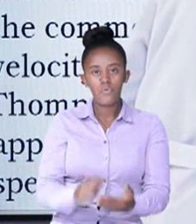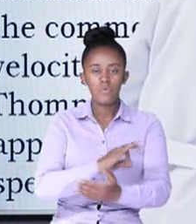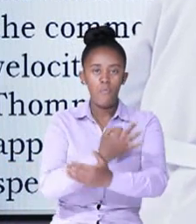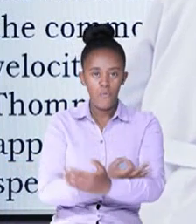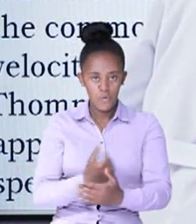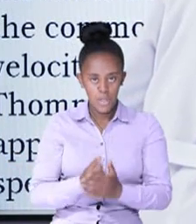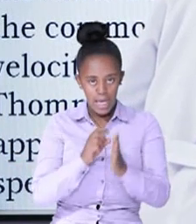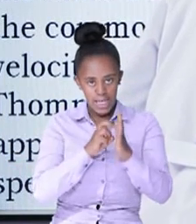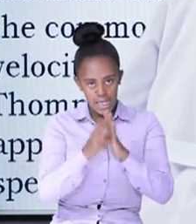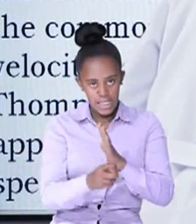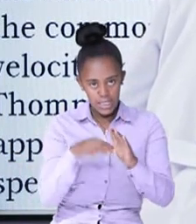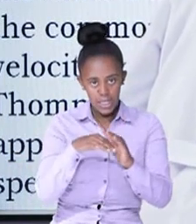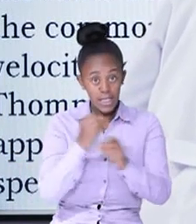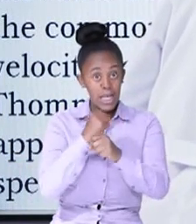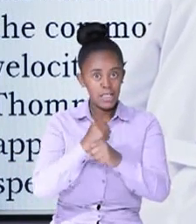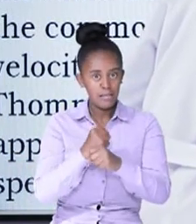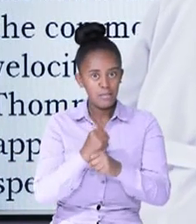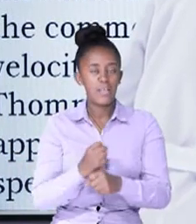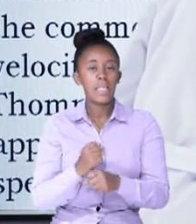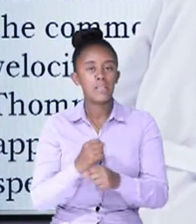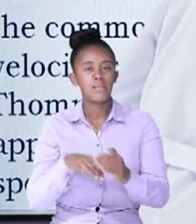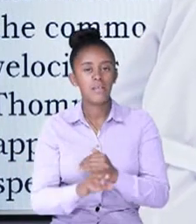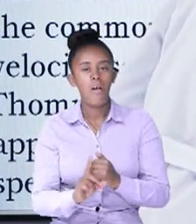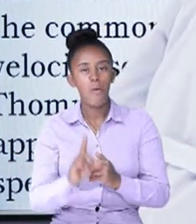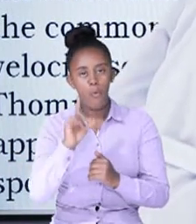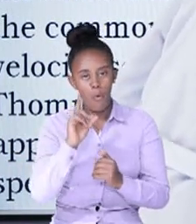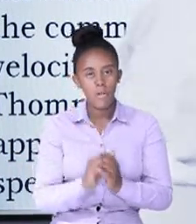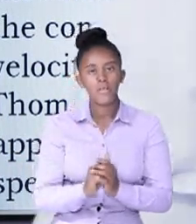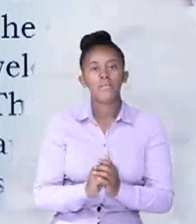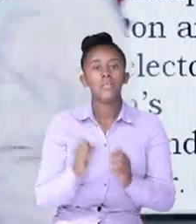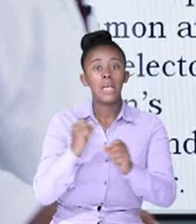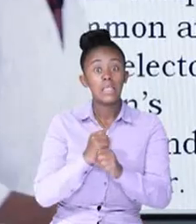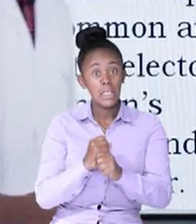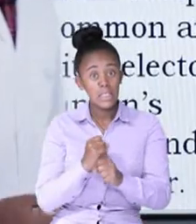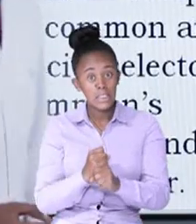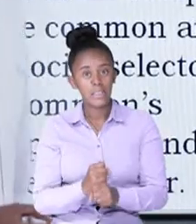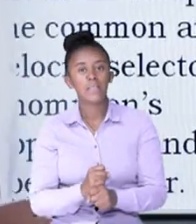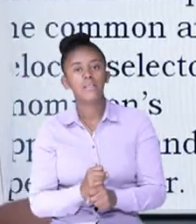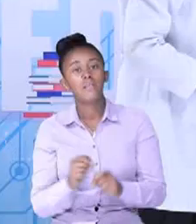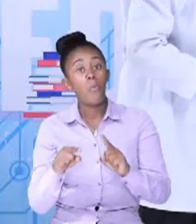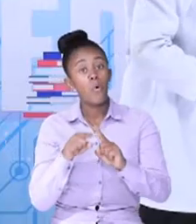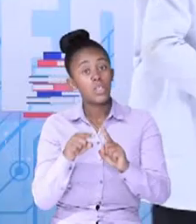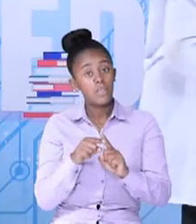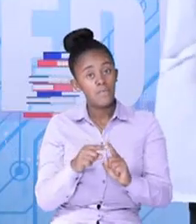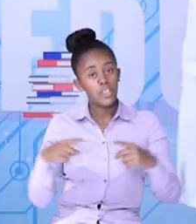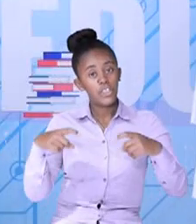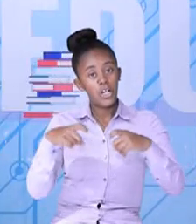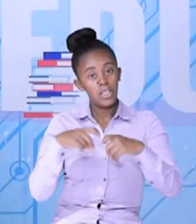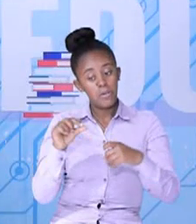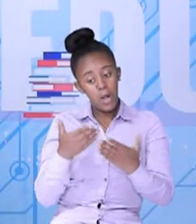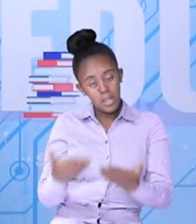on the charged body due to magnetic field is upward, and the force exerted on this positively charged particle